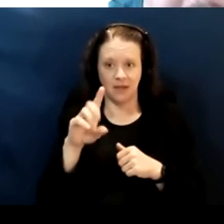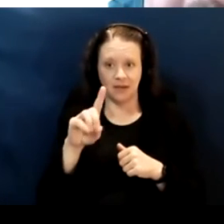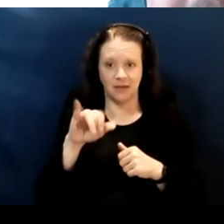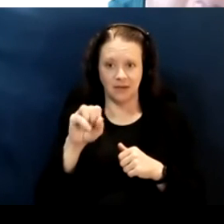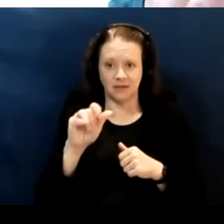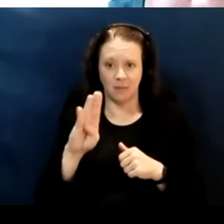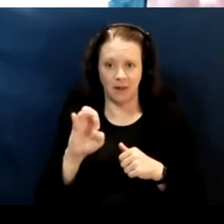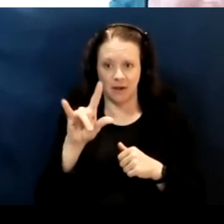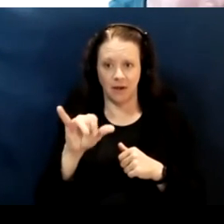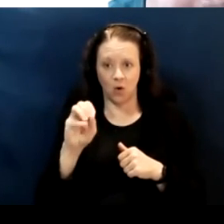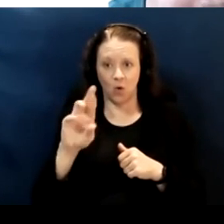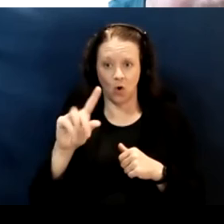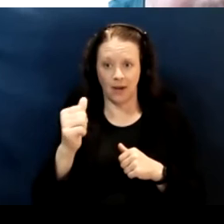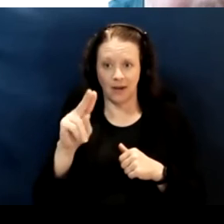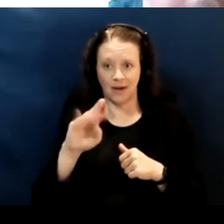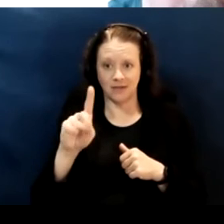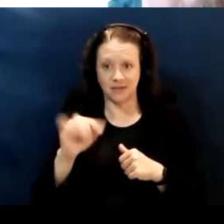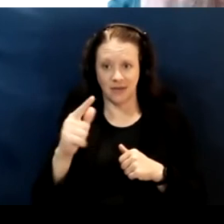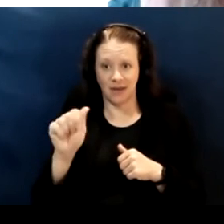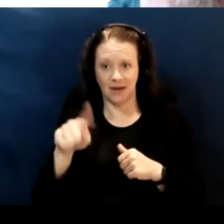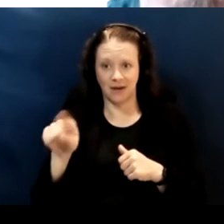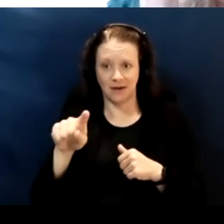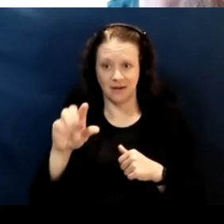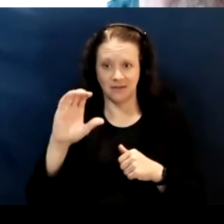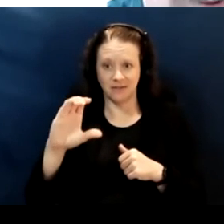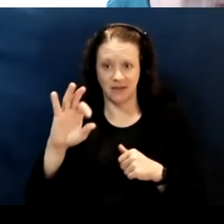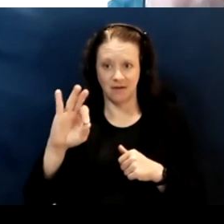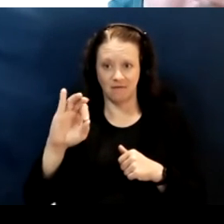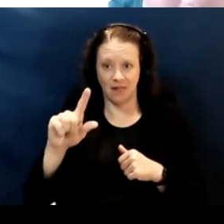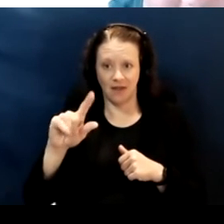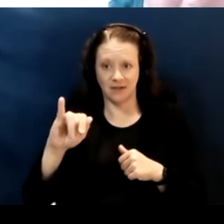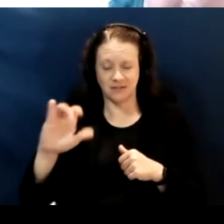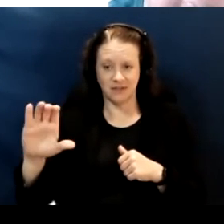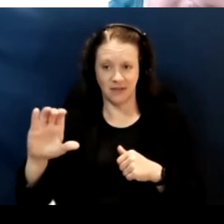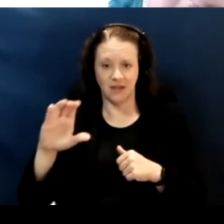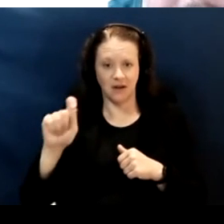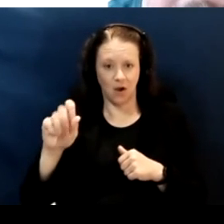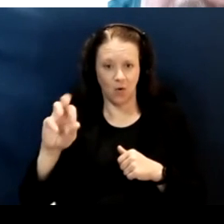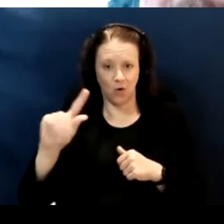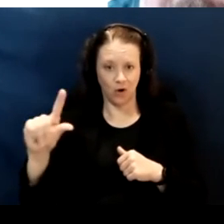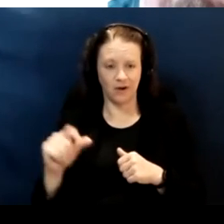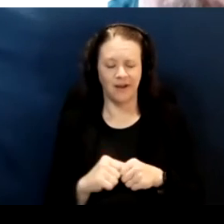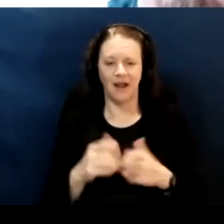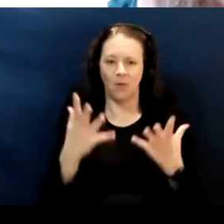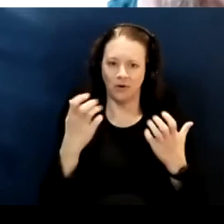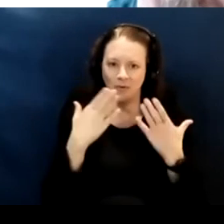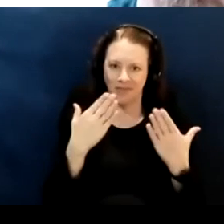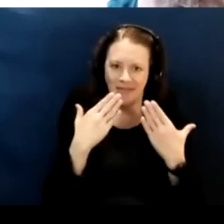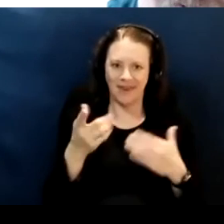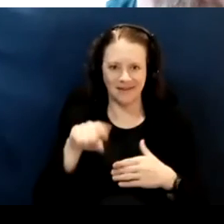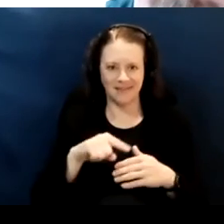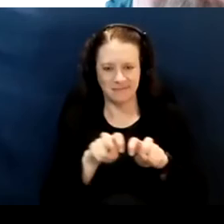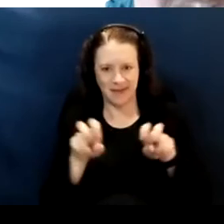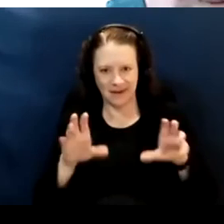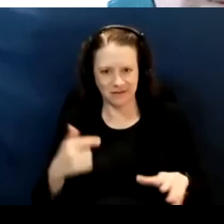disabilityorganizing@cfilc.org. I want to thank our panelists. This time went by so quickly. We could have probably had a 2-hour conversation or a 3-hour